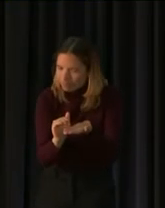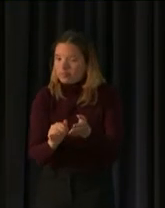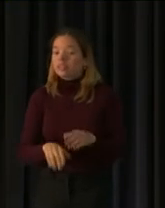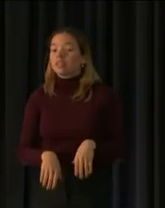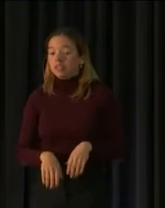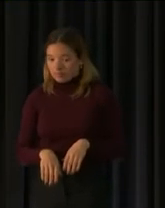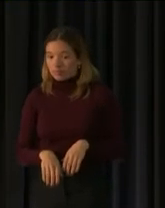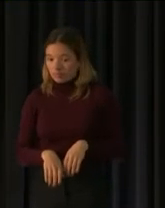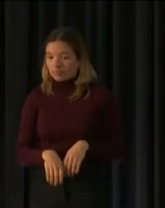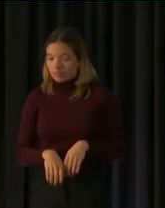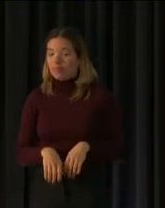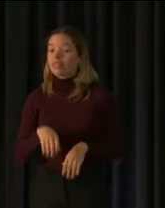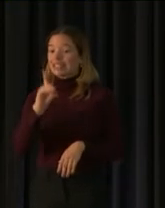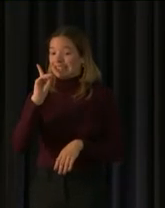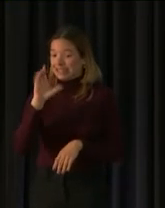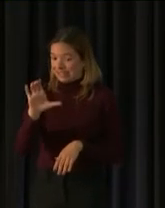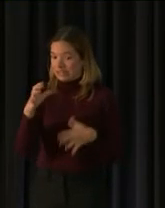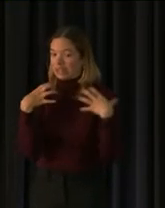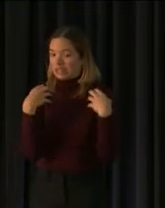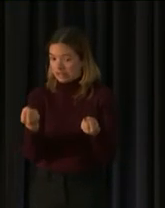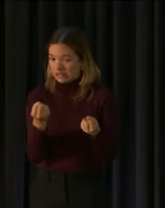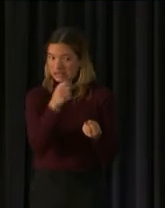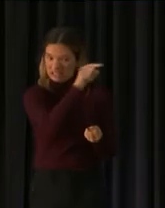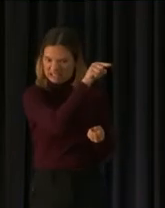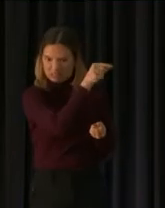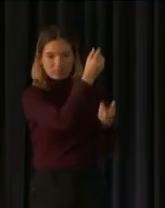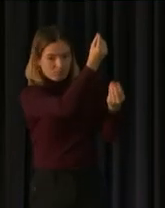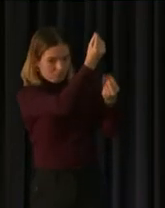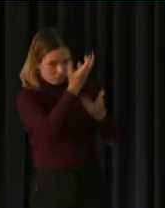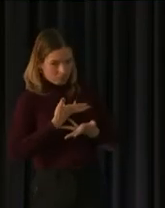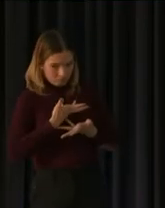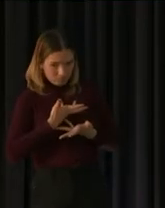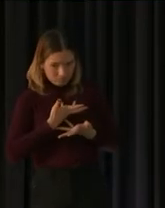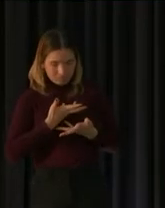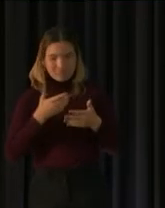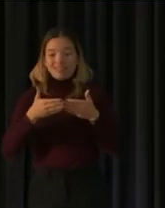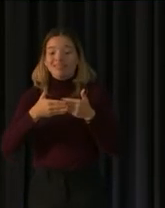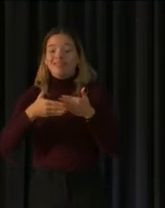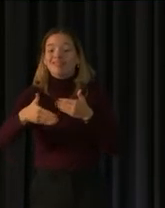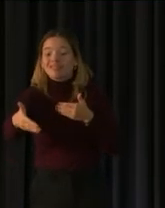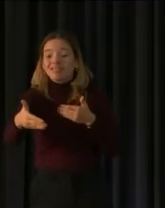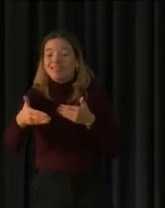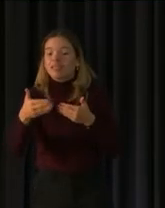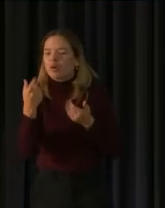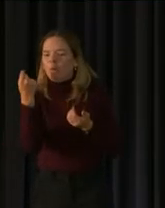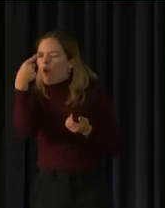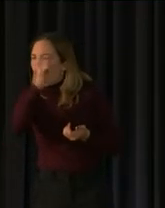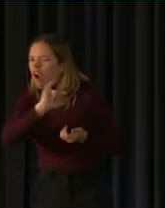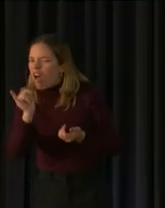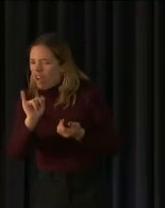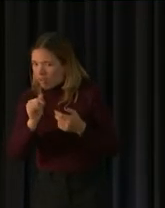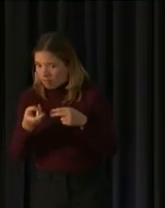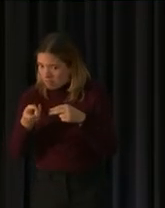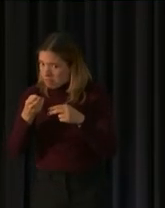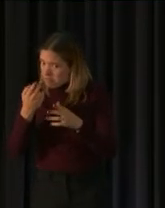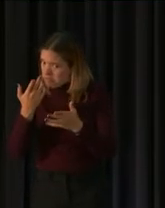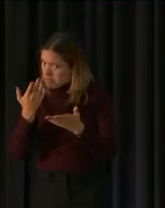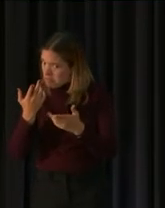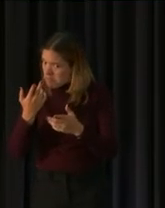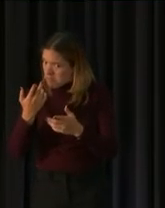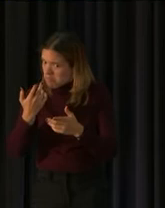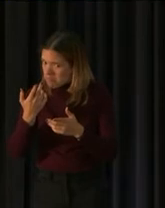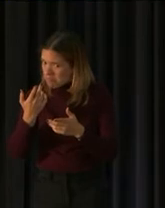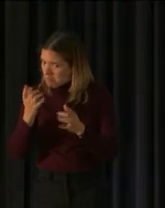the next couple of weeks and over the winter looks relatively positive. We don't anticipate the conditions that we